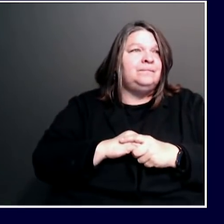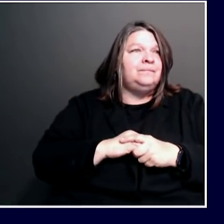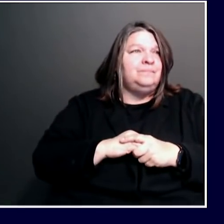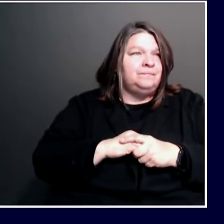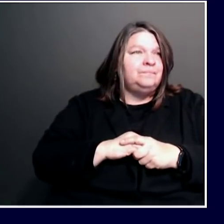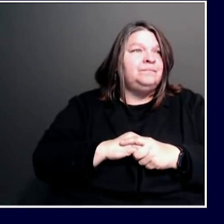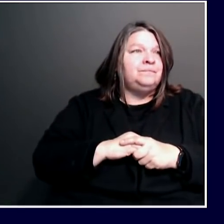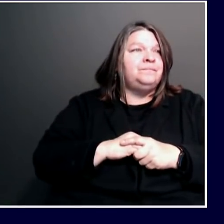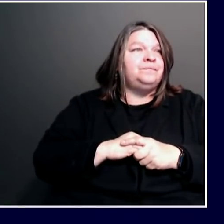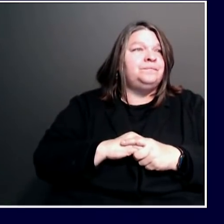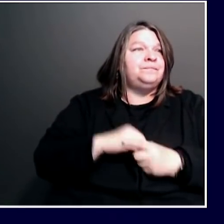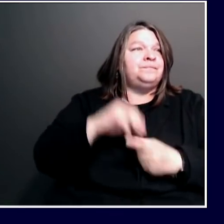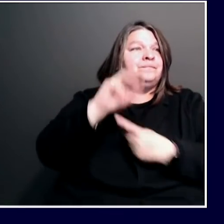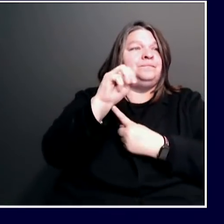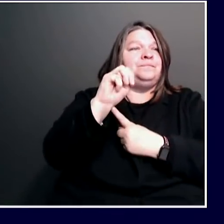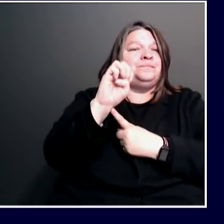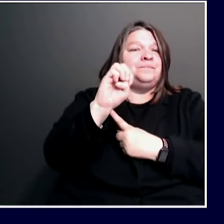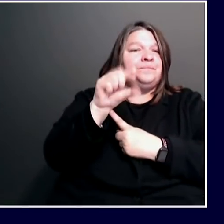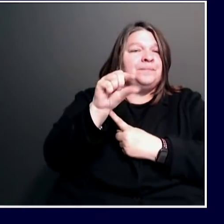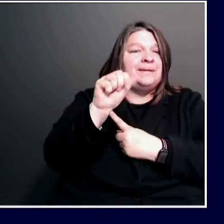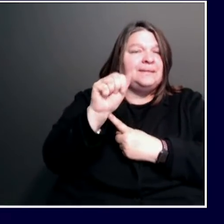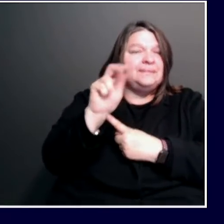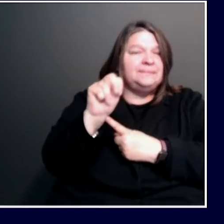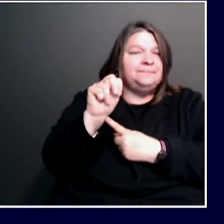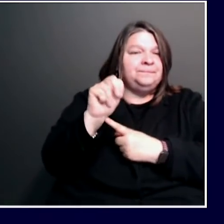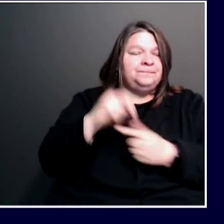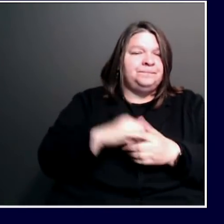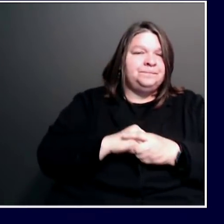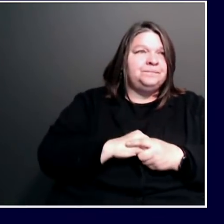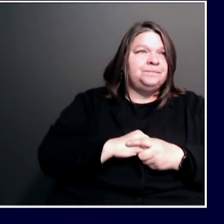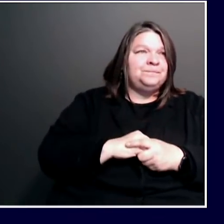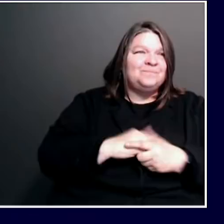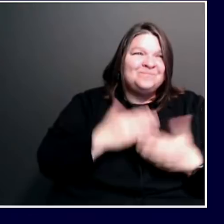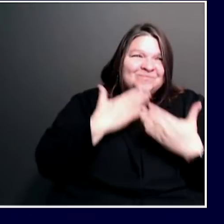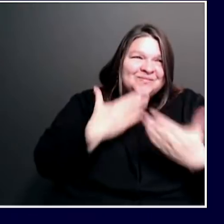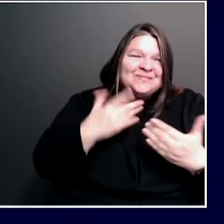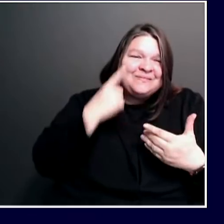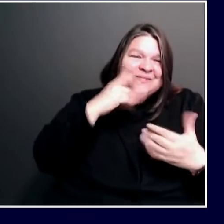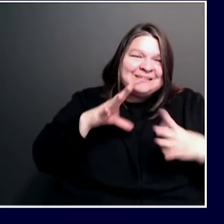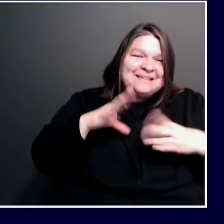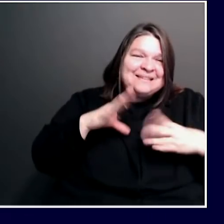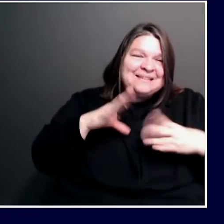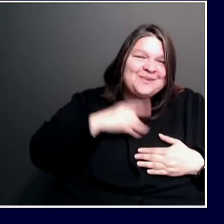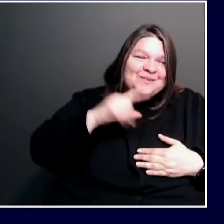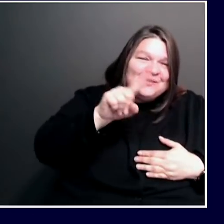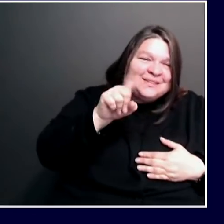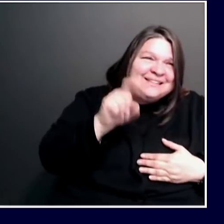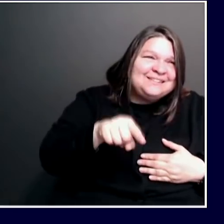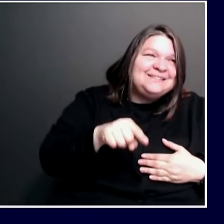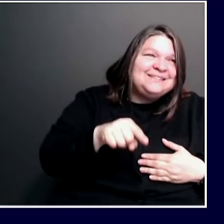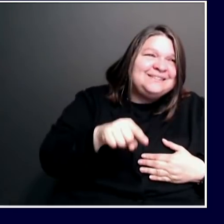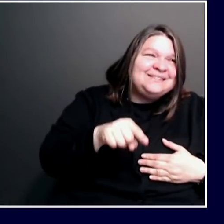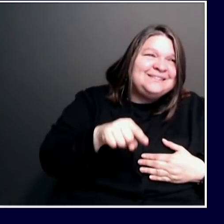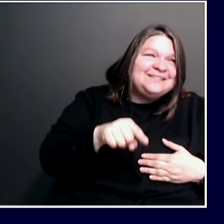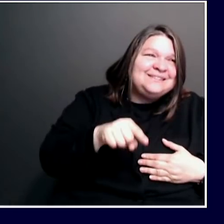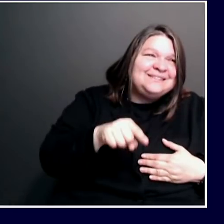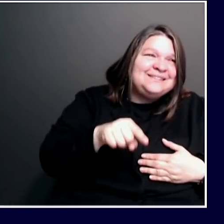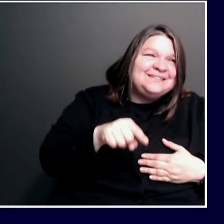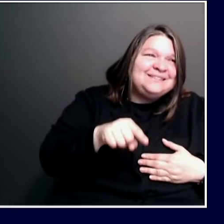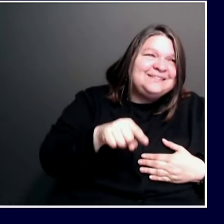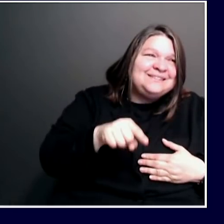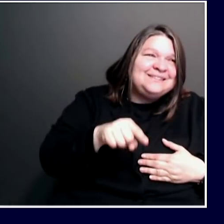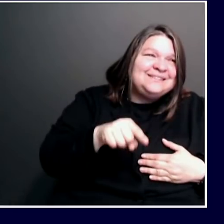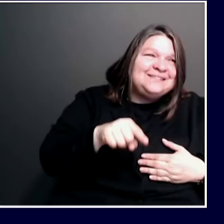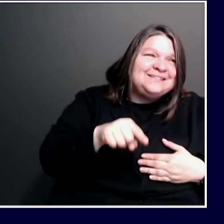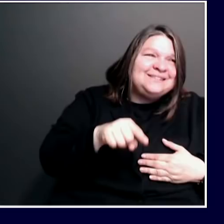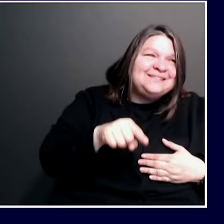next. Hi, thanks for taking my question. Chris actually asked one of the questions that I was going to ask, so I'm just going